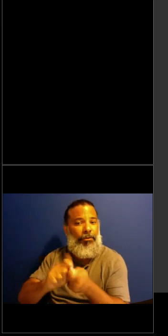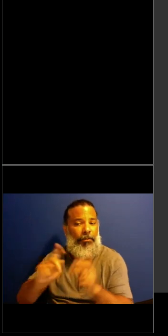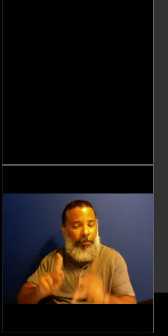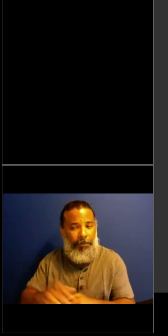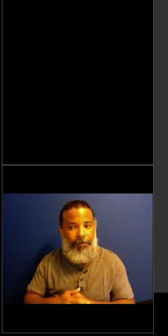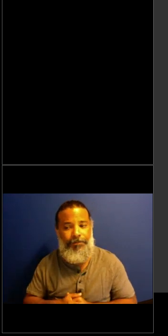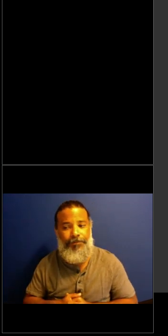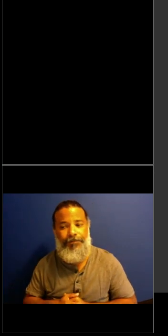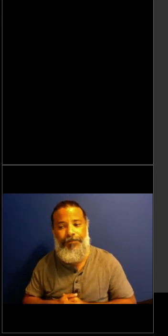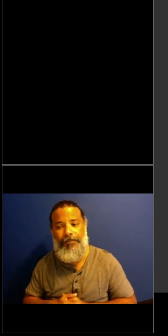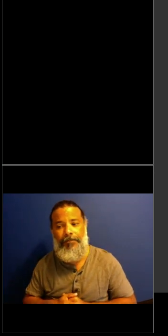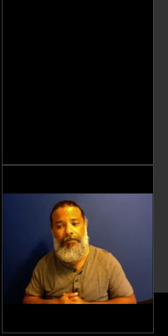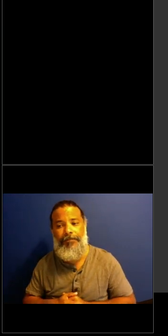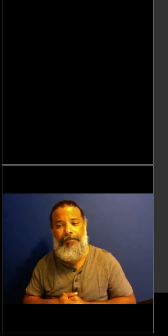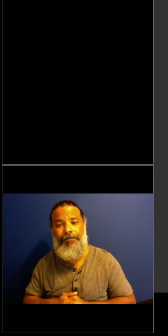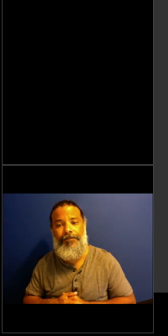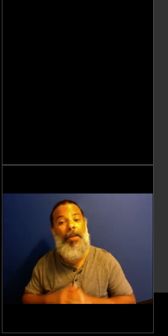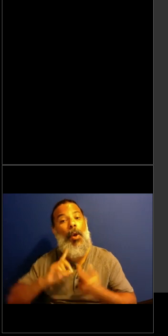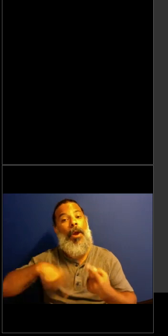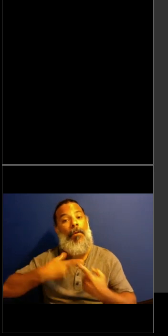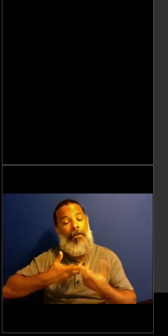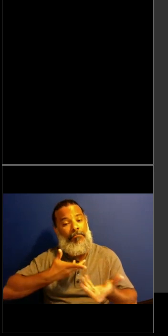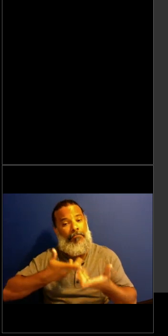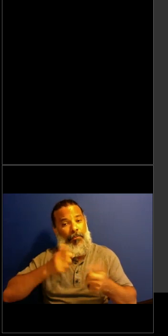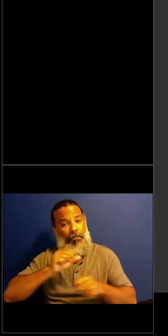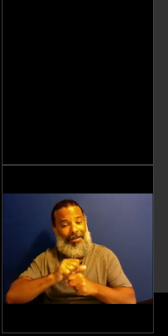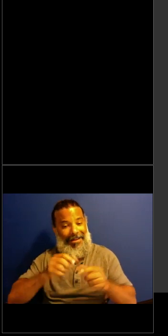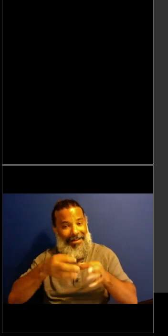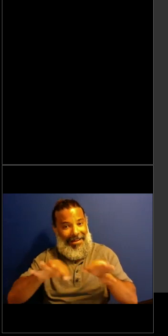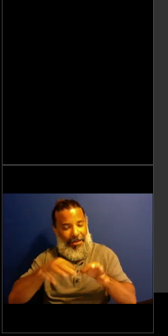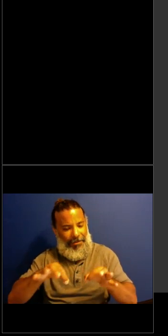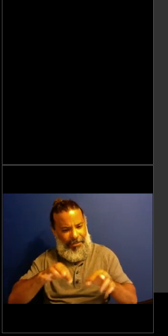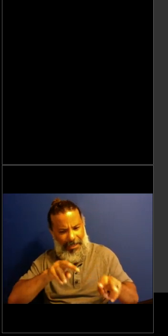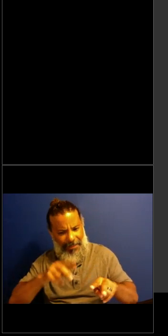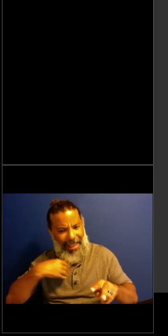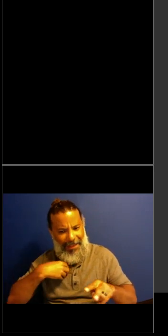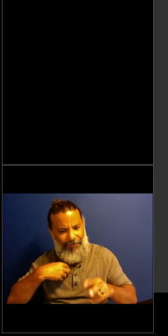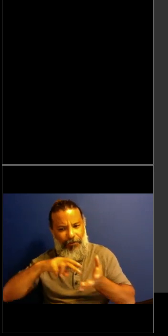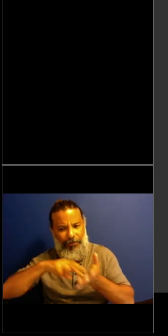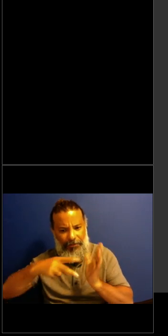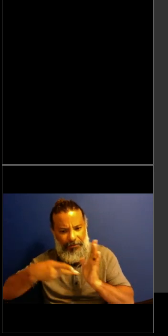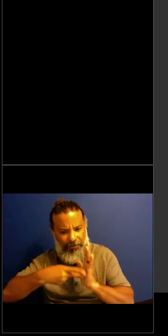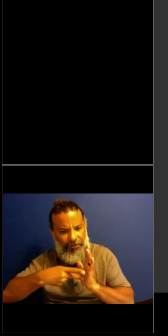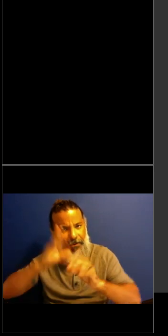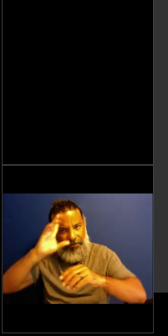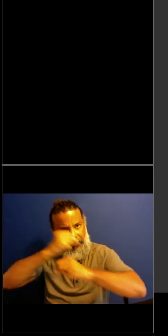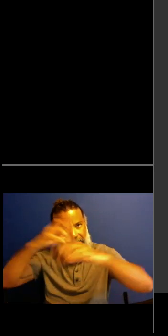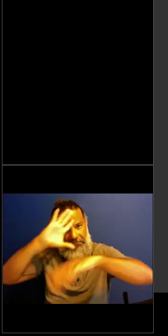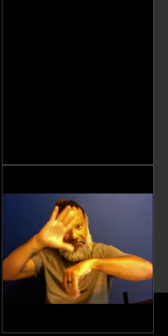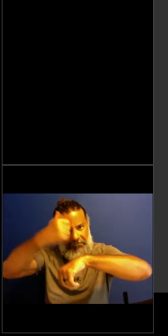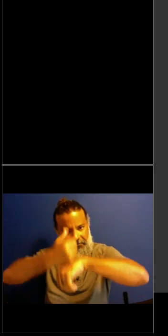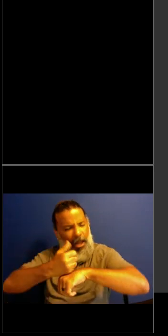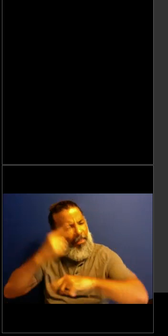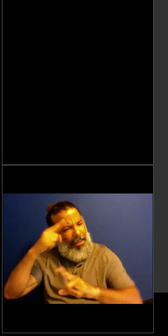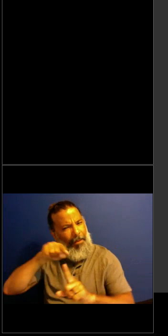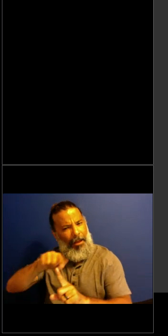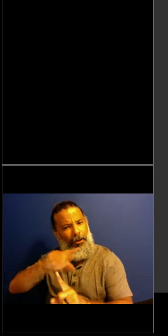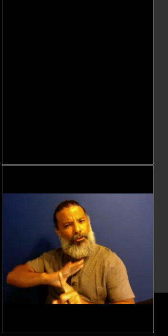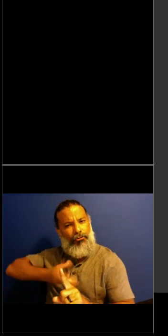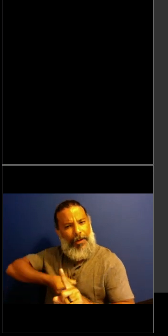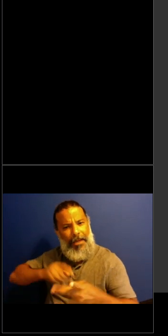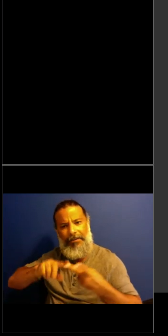folks. So when working with languages that exhibit gendered morphosyntactic paradigms, look to what trans and non-binary people are doing